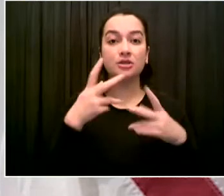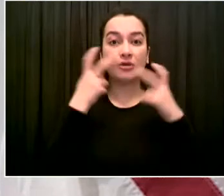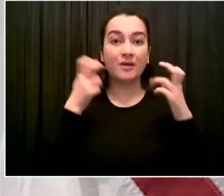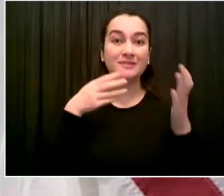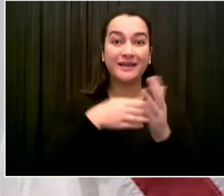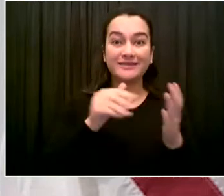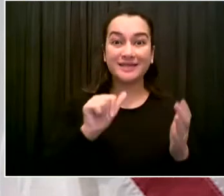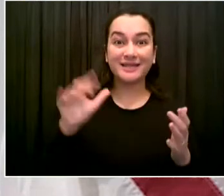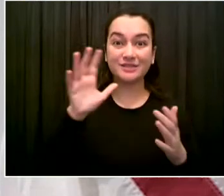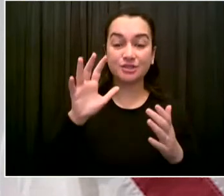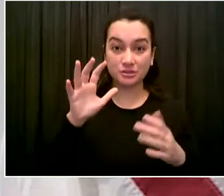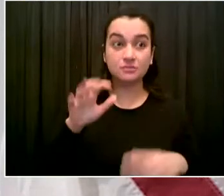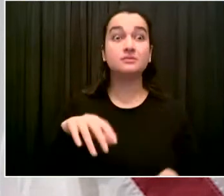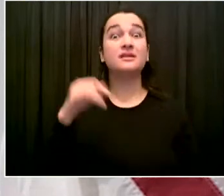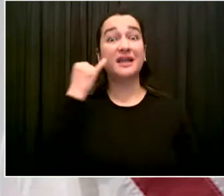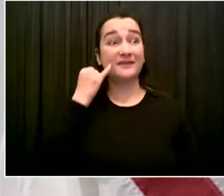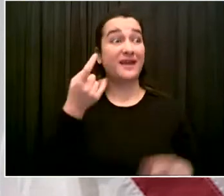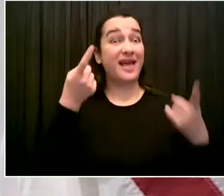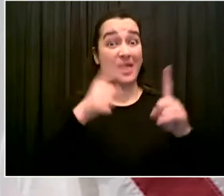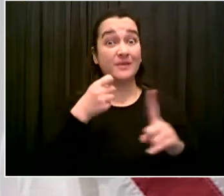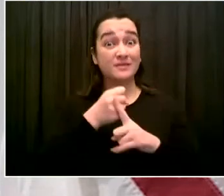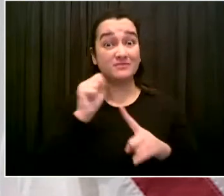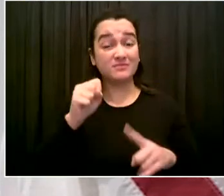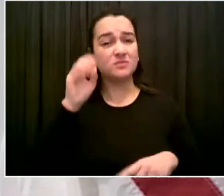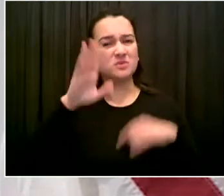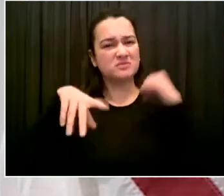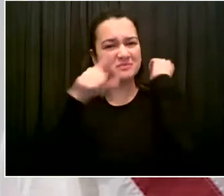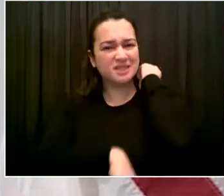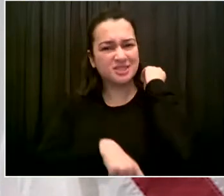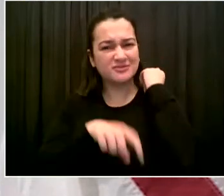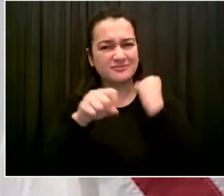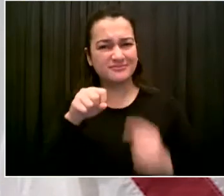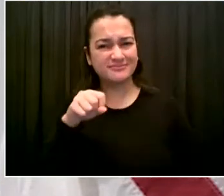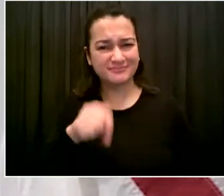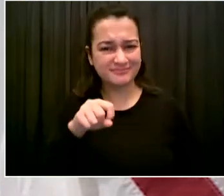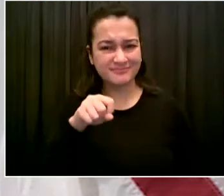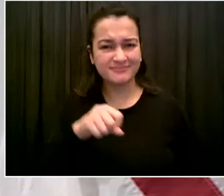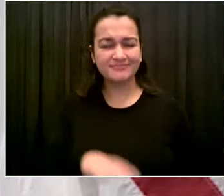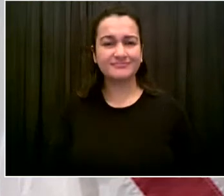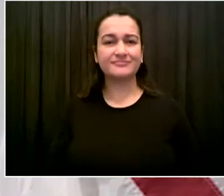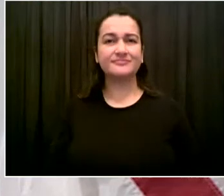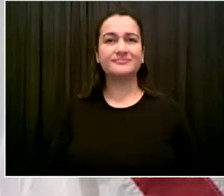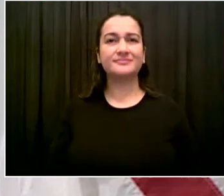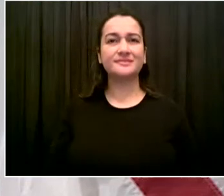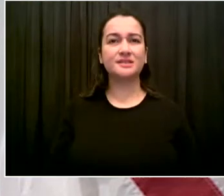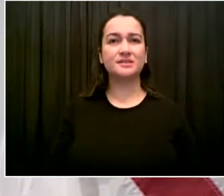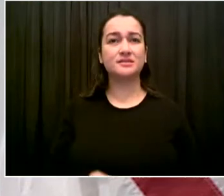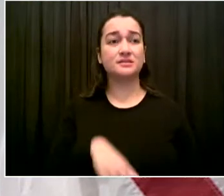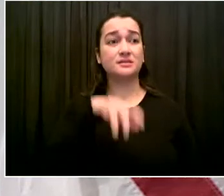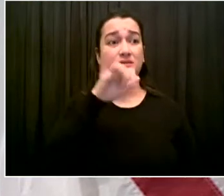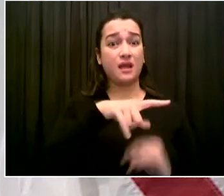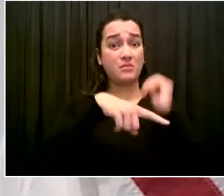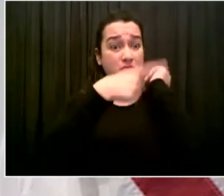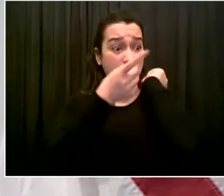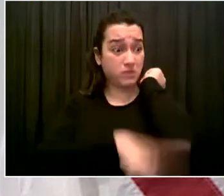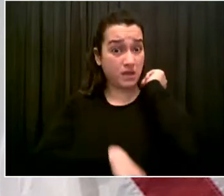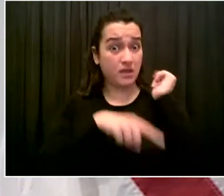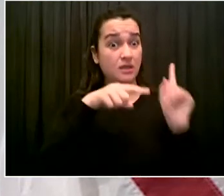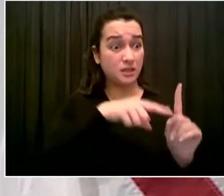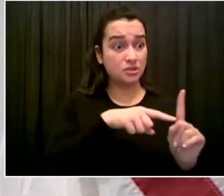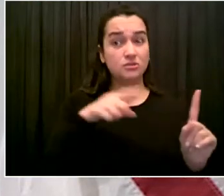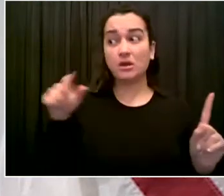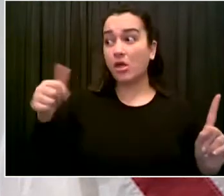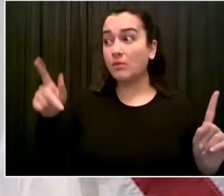above. We learned this, unfortunately, in other situations. We've seen hate crimes against the Jewish community, Muslim